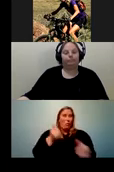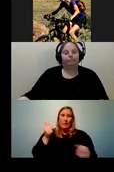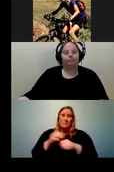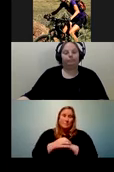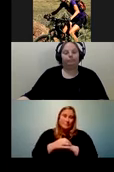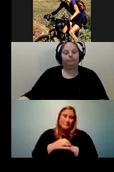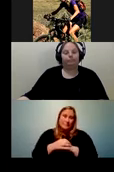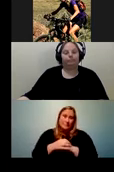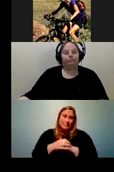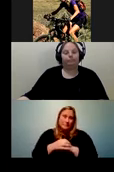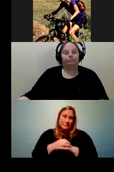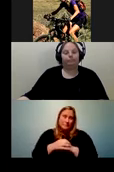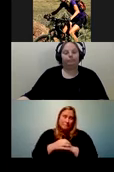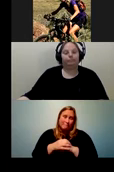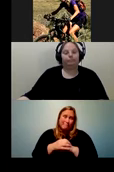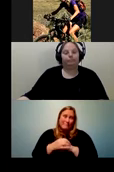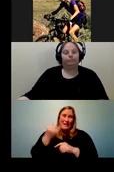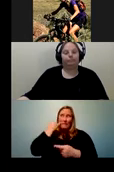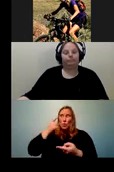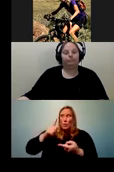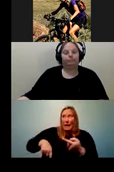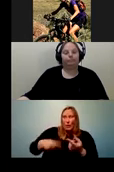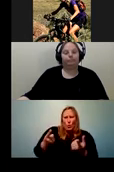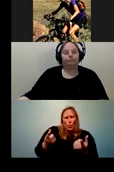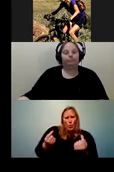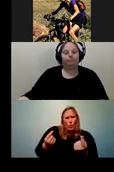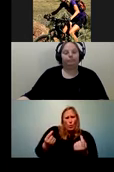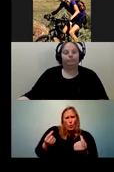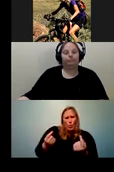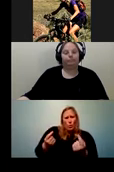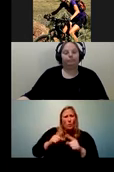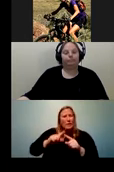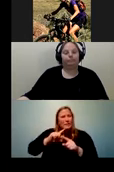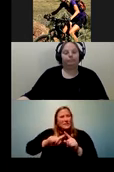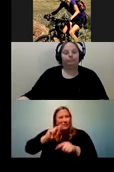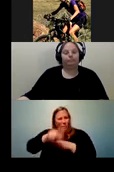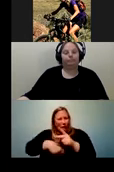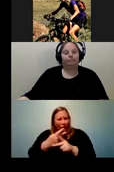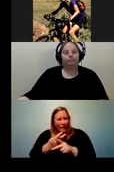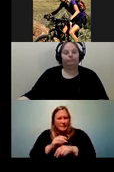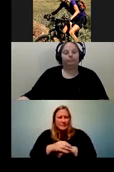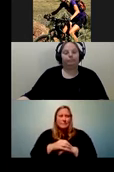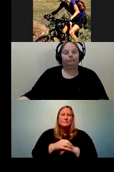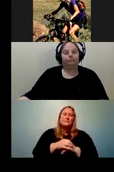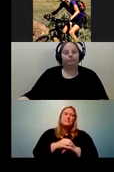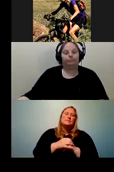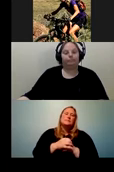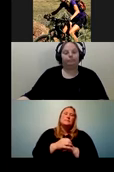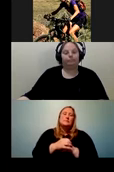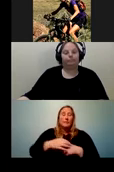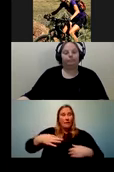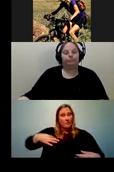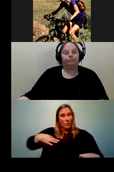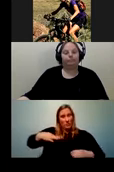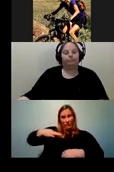We're going to talk about what to do if they can't be avoided, but there are different types of dual relationships, so let's start with that. There's